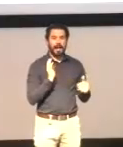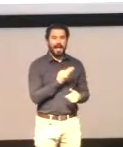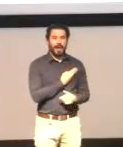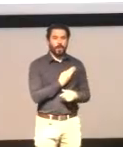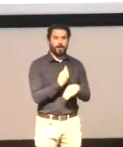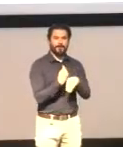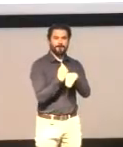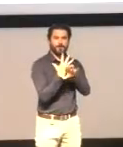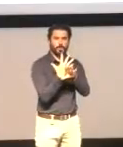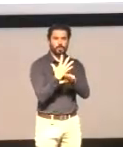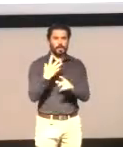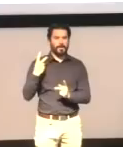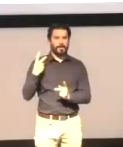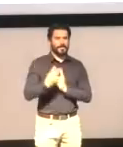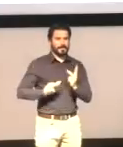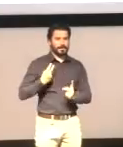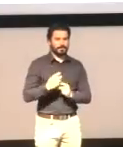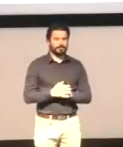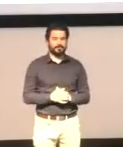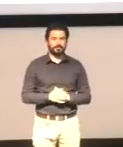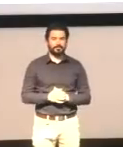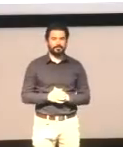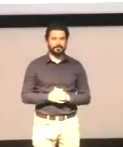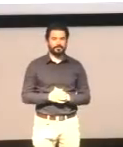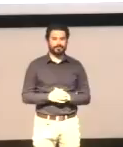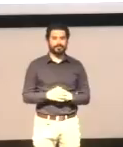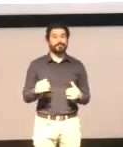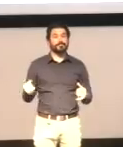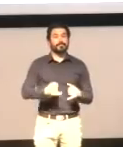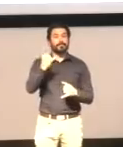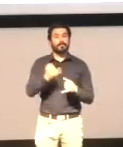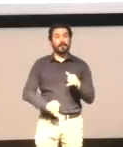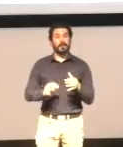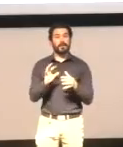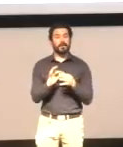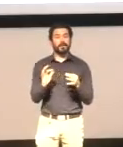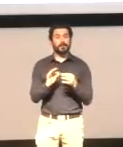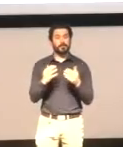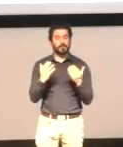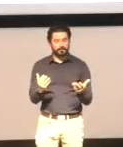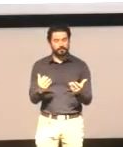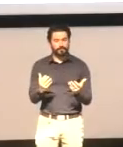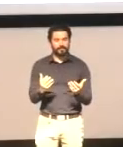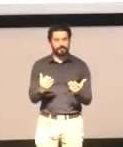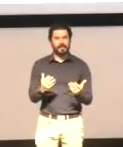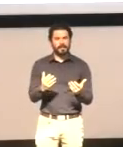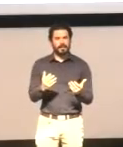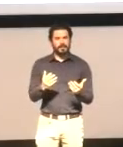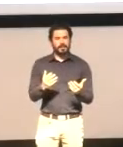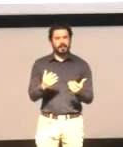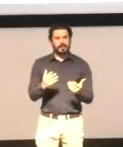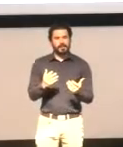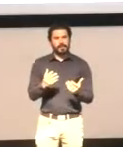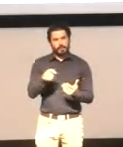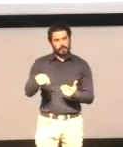virtual site visits. So in closing, I wanted to say that you each play a